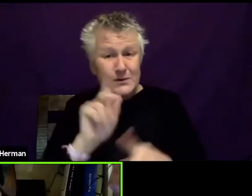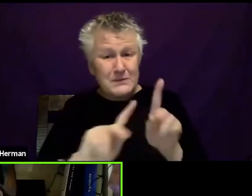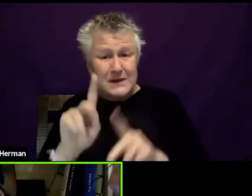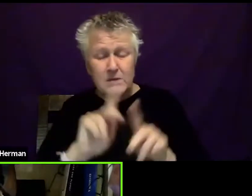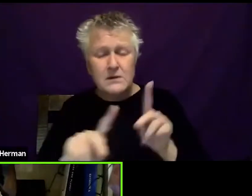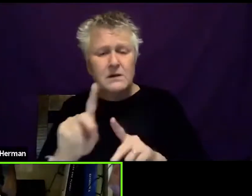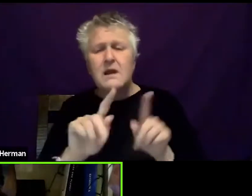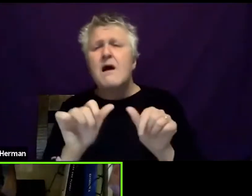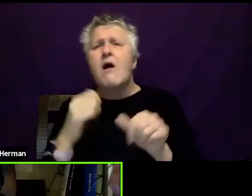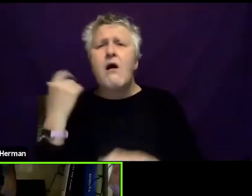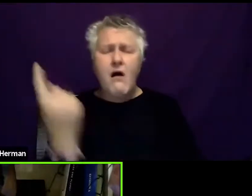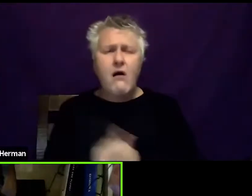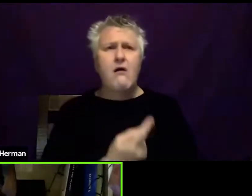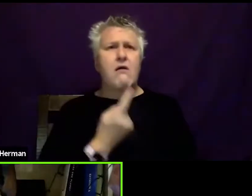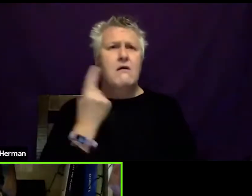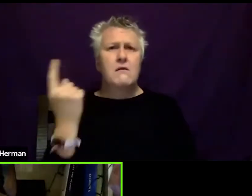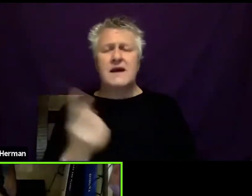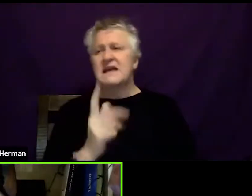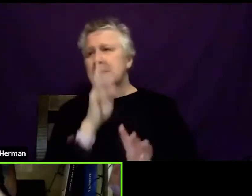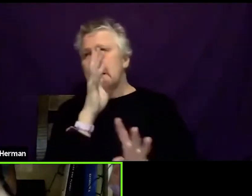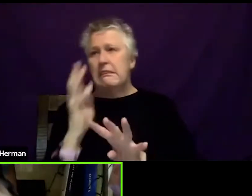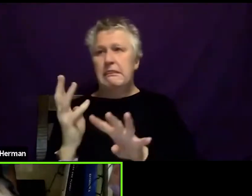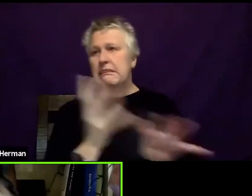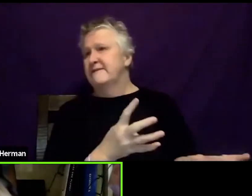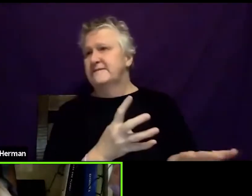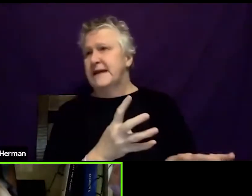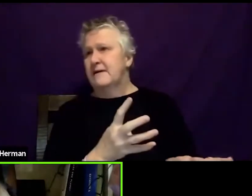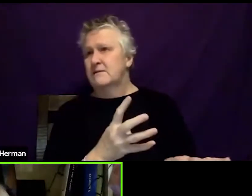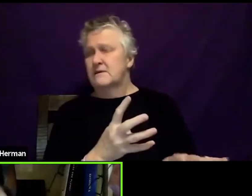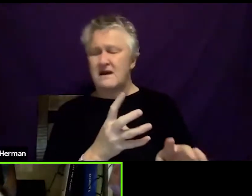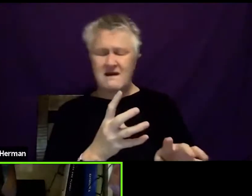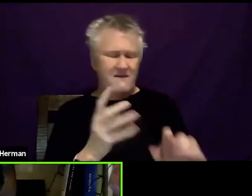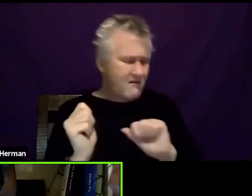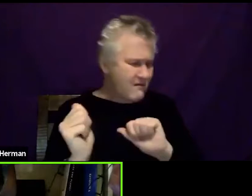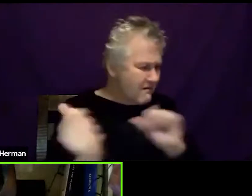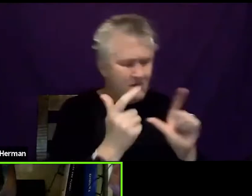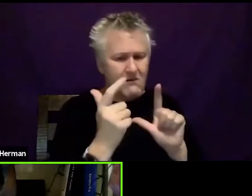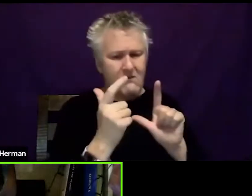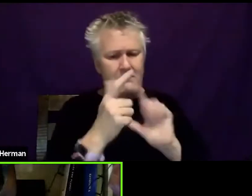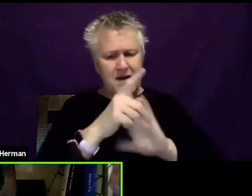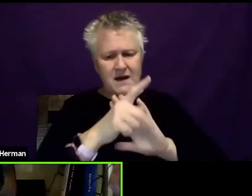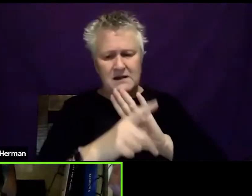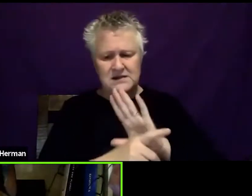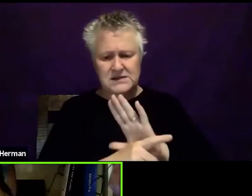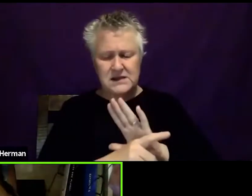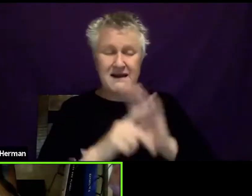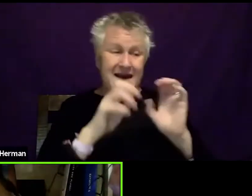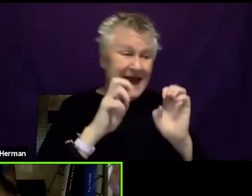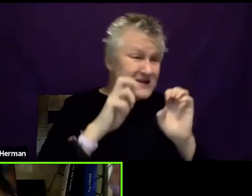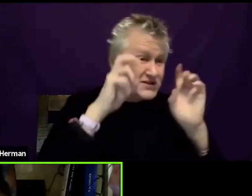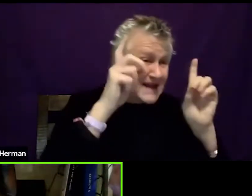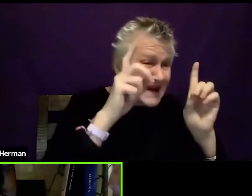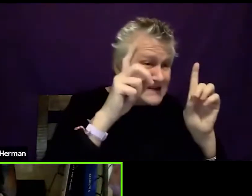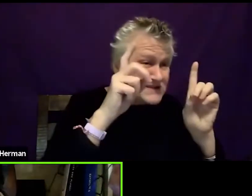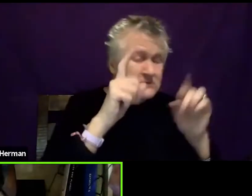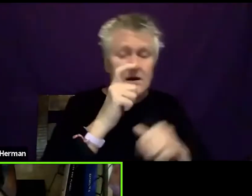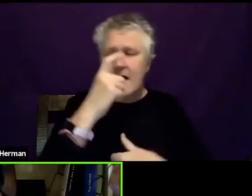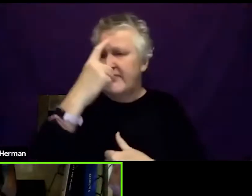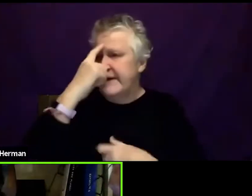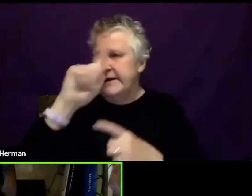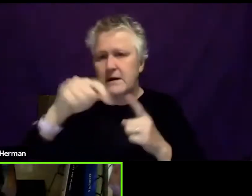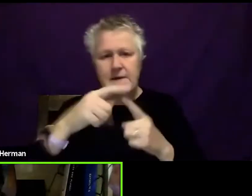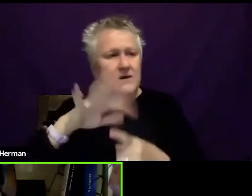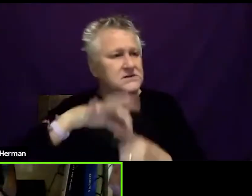of every policy, from education. They didn't think about special schools and how they would